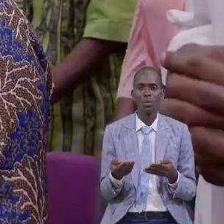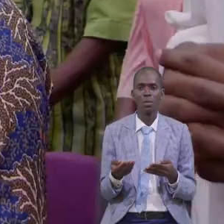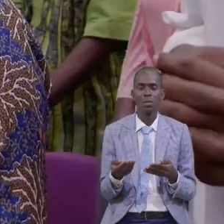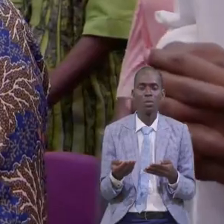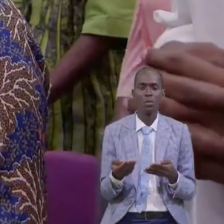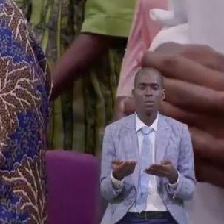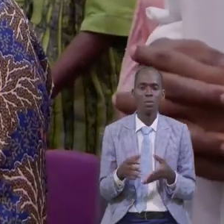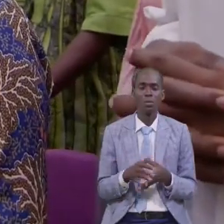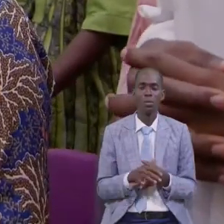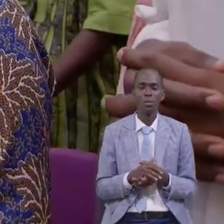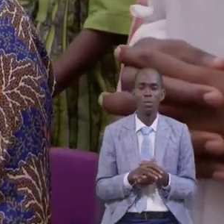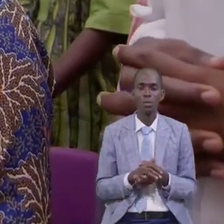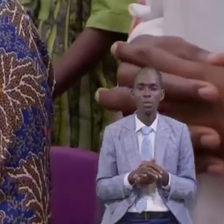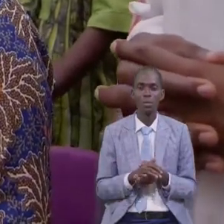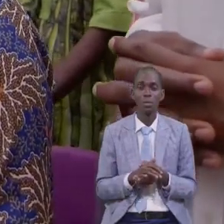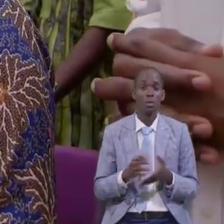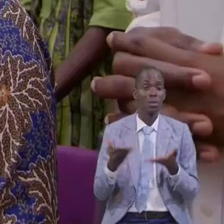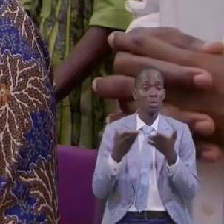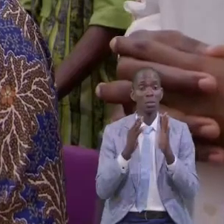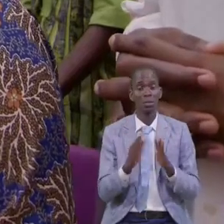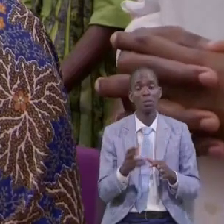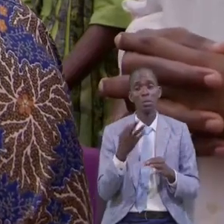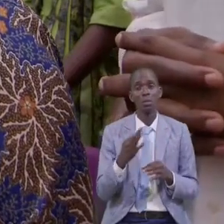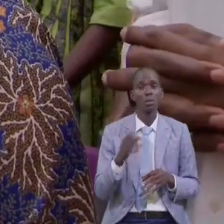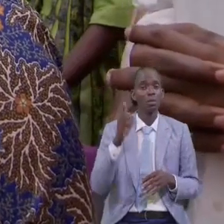Servant of God.